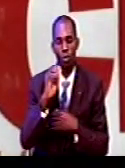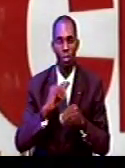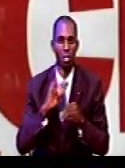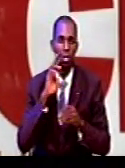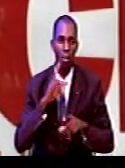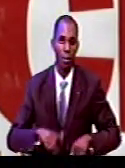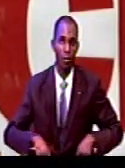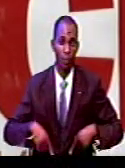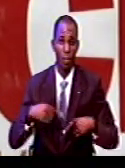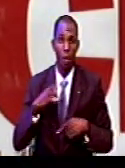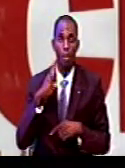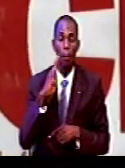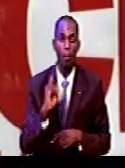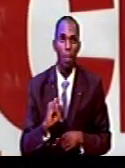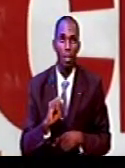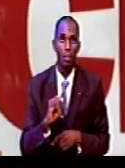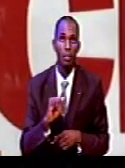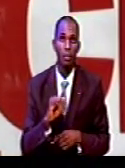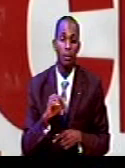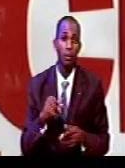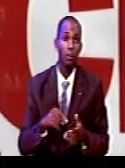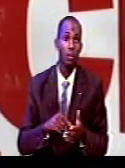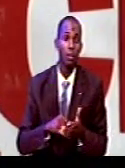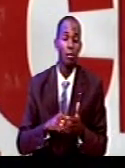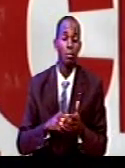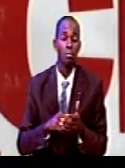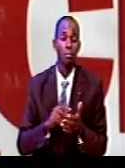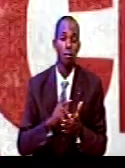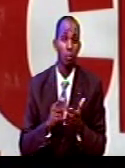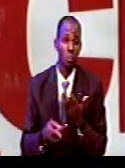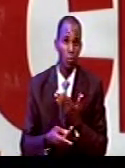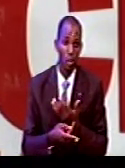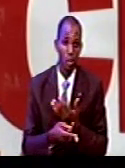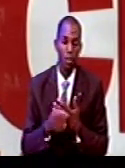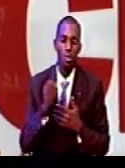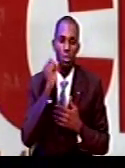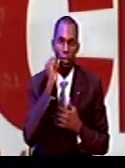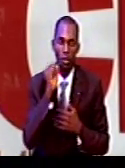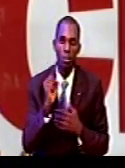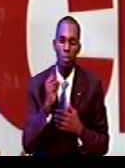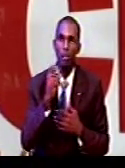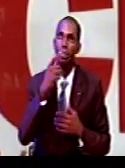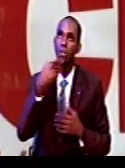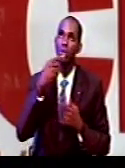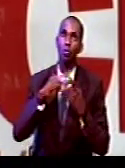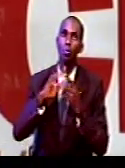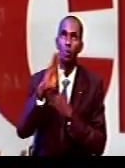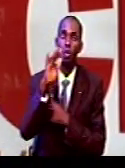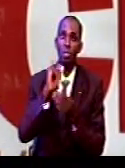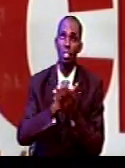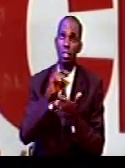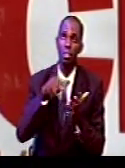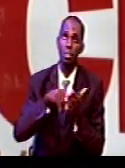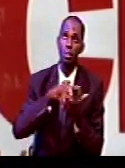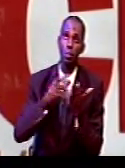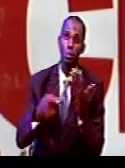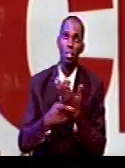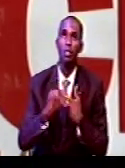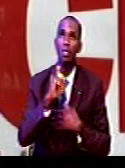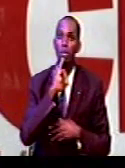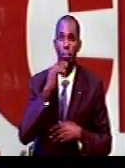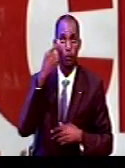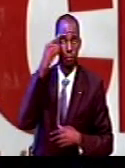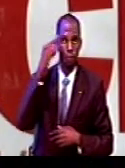testify the goodness of the Lord in my life. By this crusade, I actually told God that